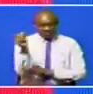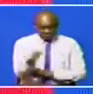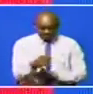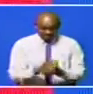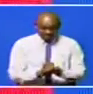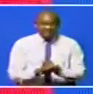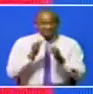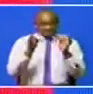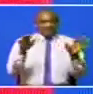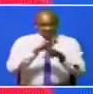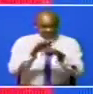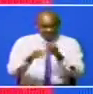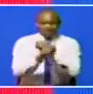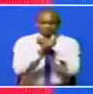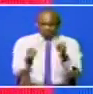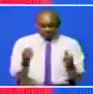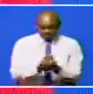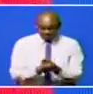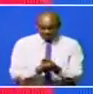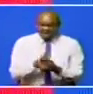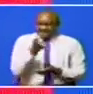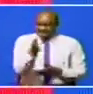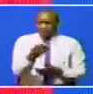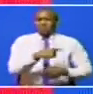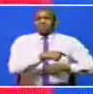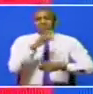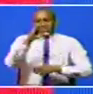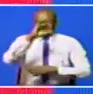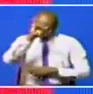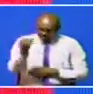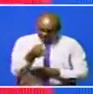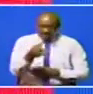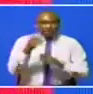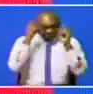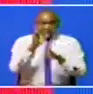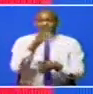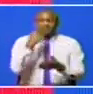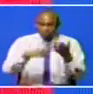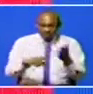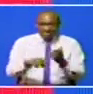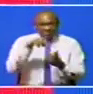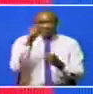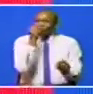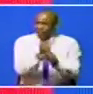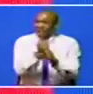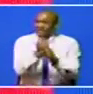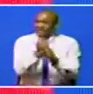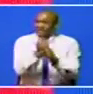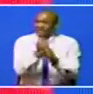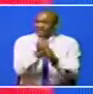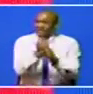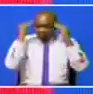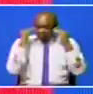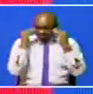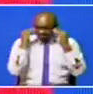if all goes according to the schedule. Given the Chief Justice David Maraga's position that he would never work on the